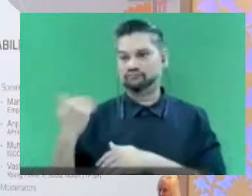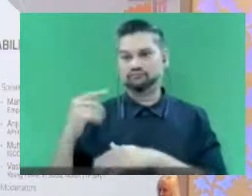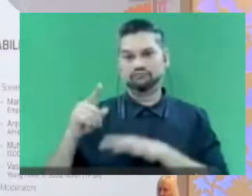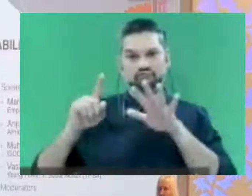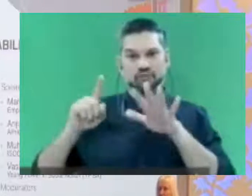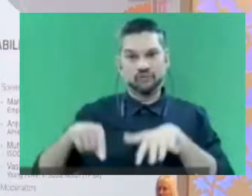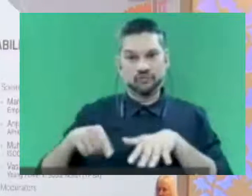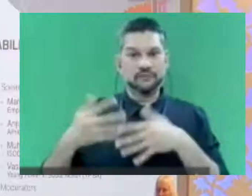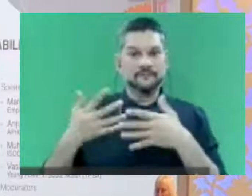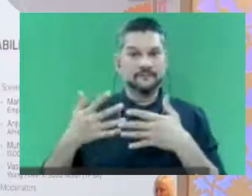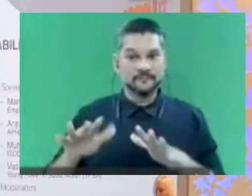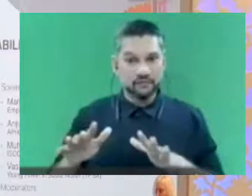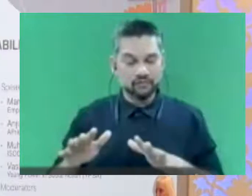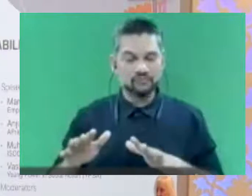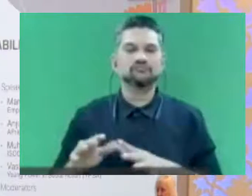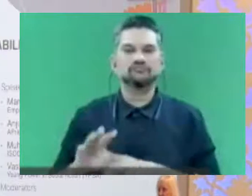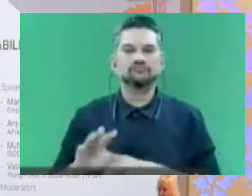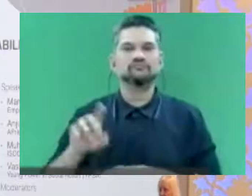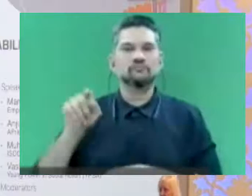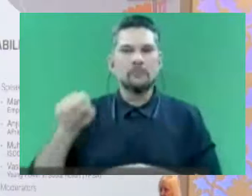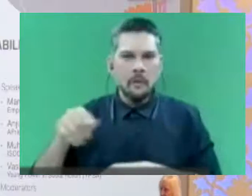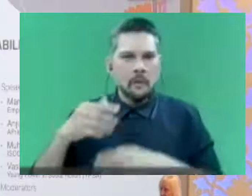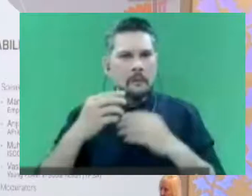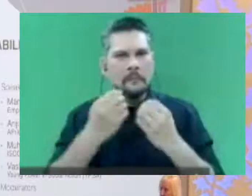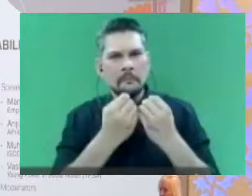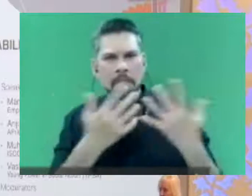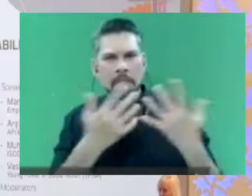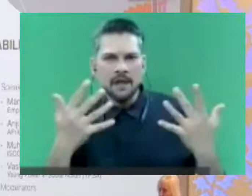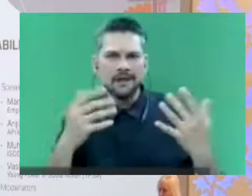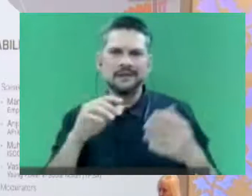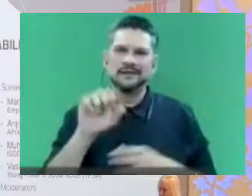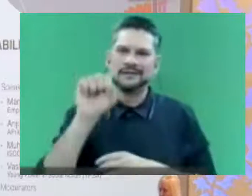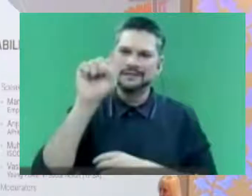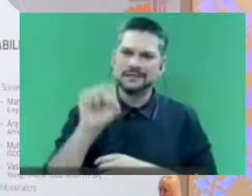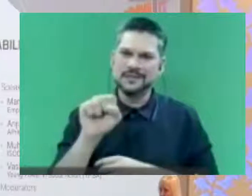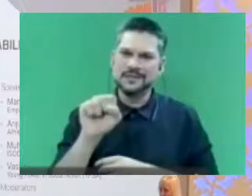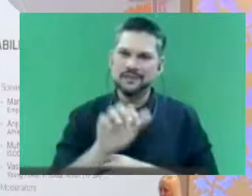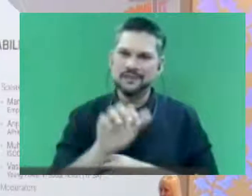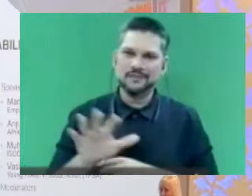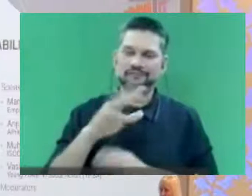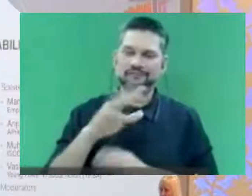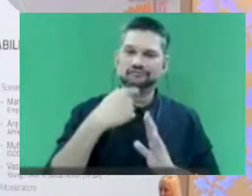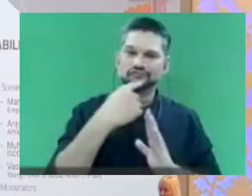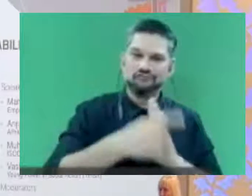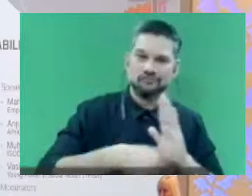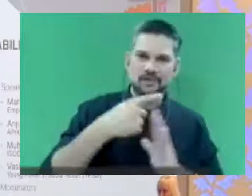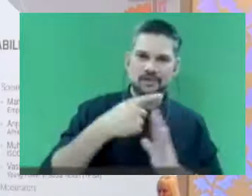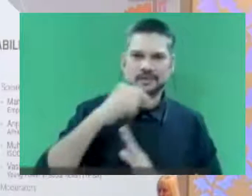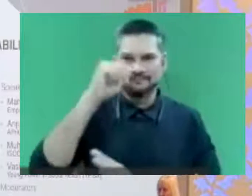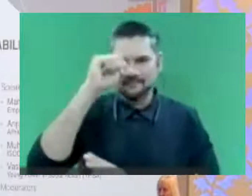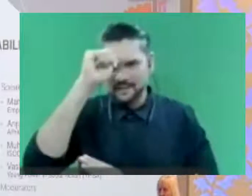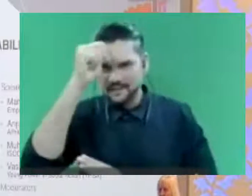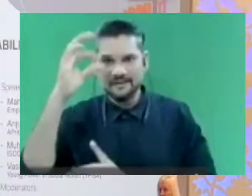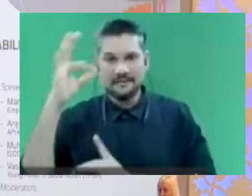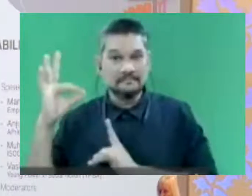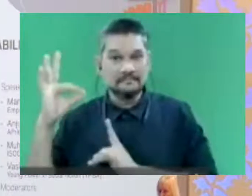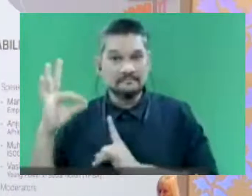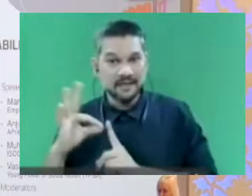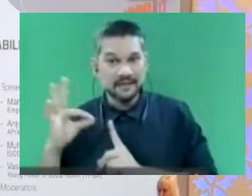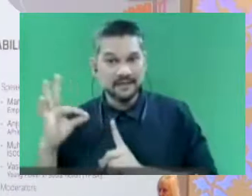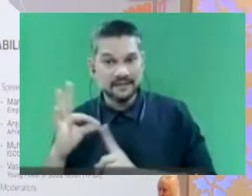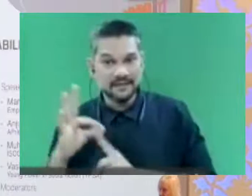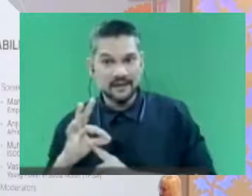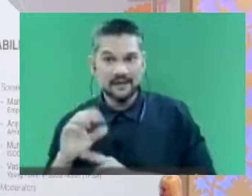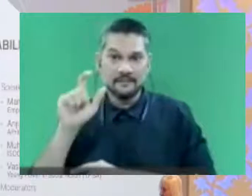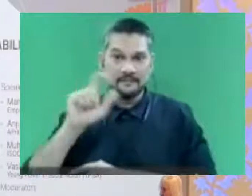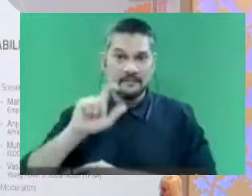from several South Asian countries, from Sri Lanka, India, Pakistan,